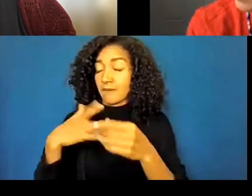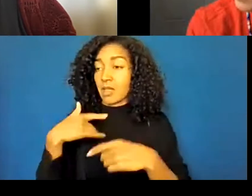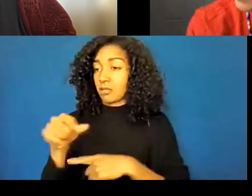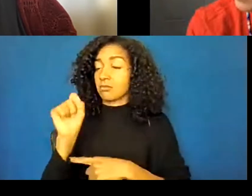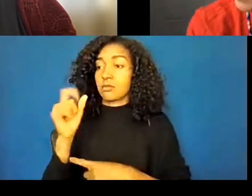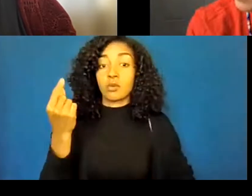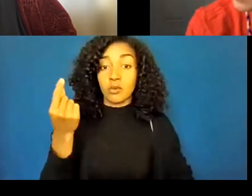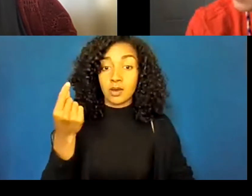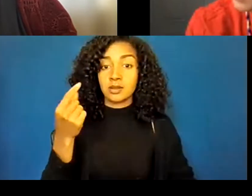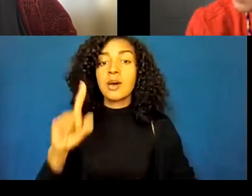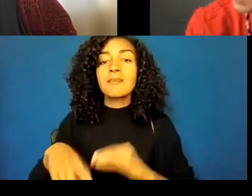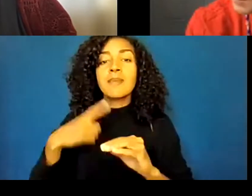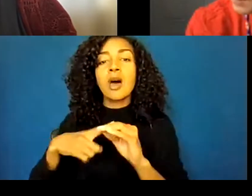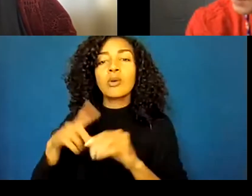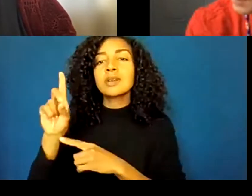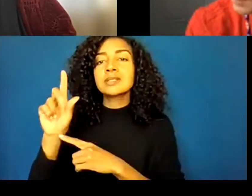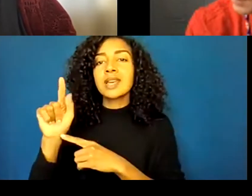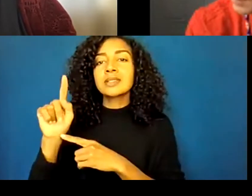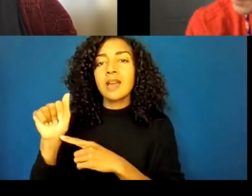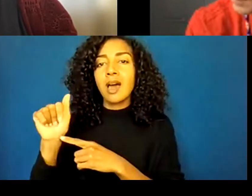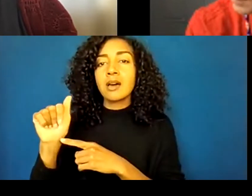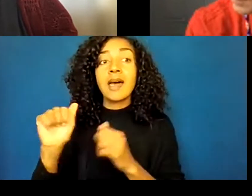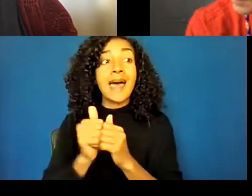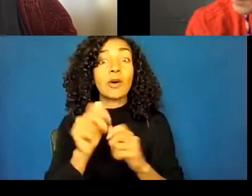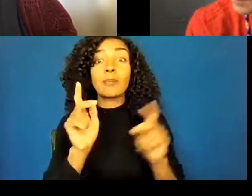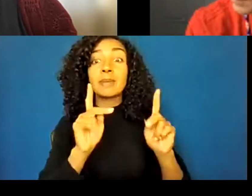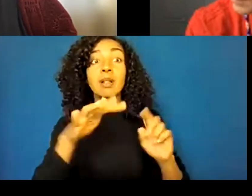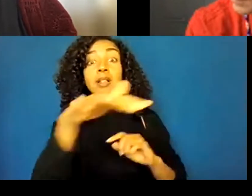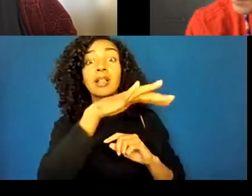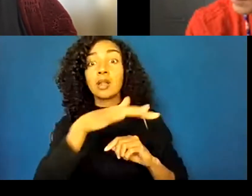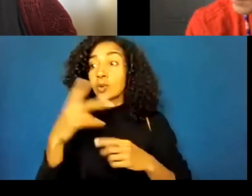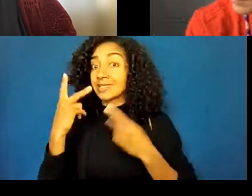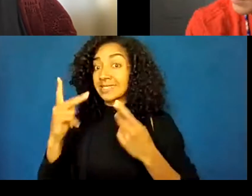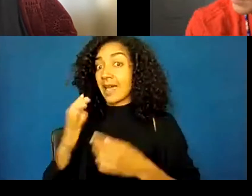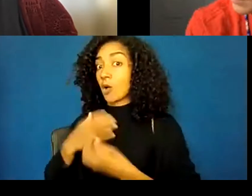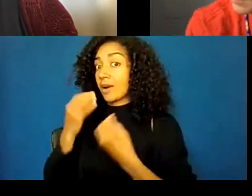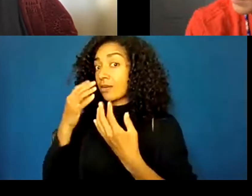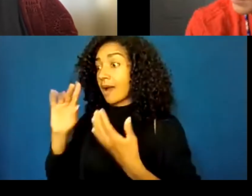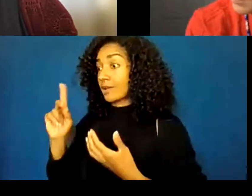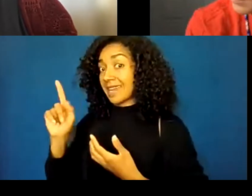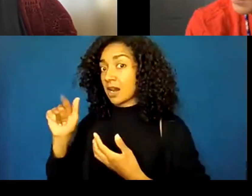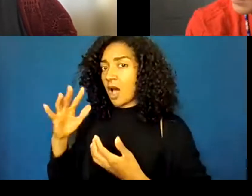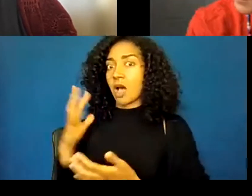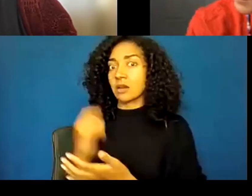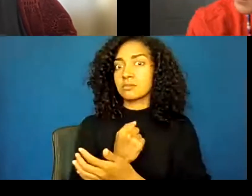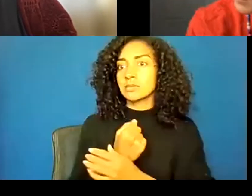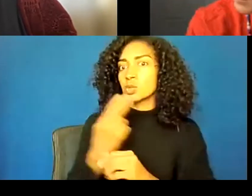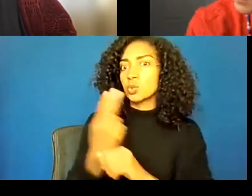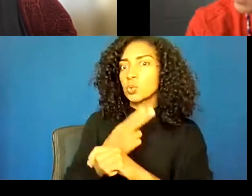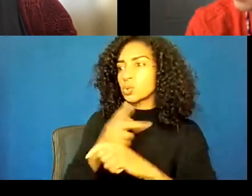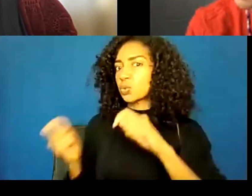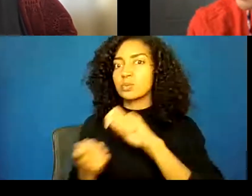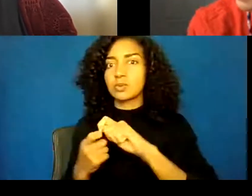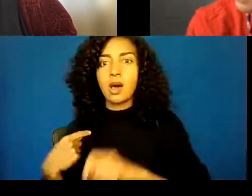was about the data, how they oftentimes use that against us. I think I